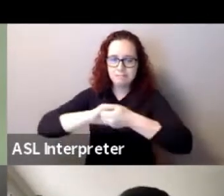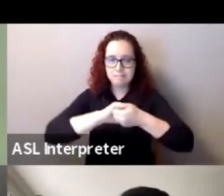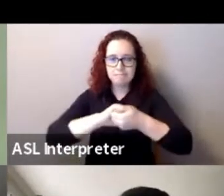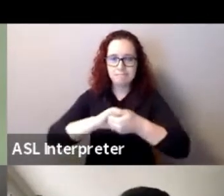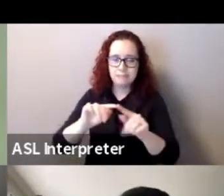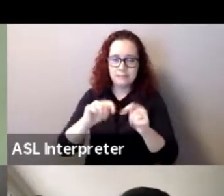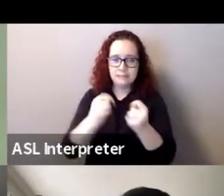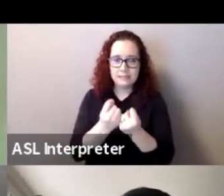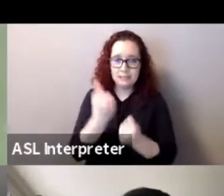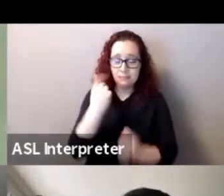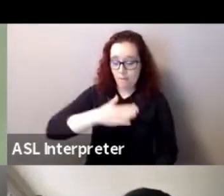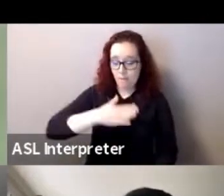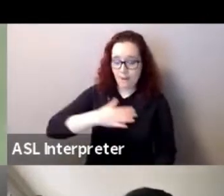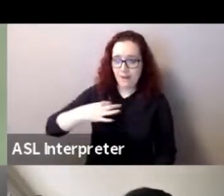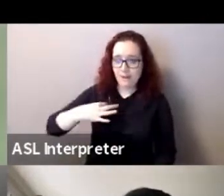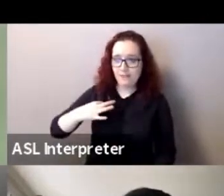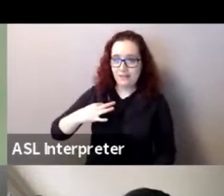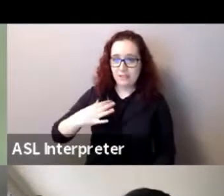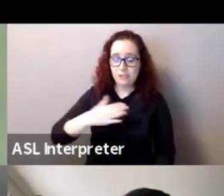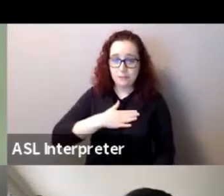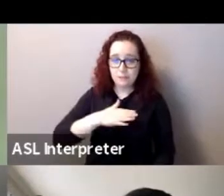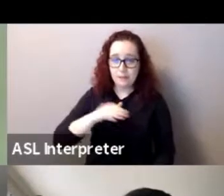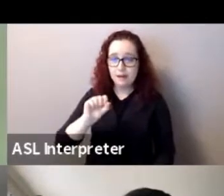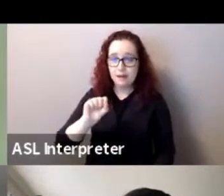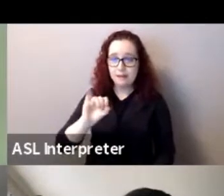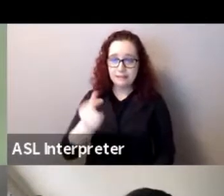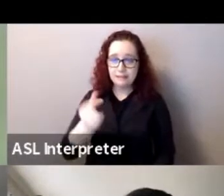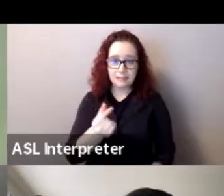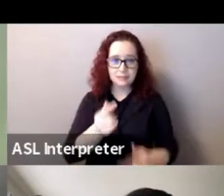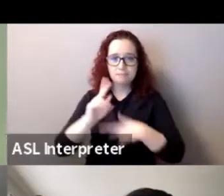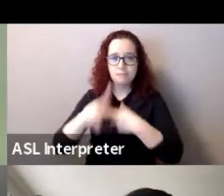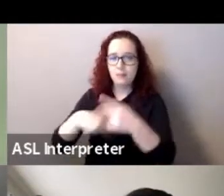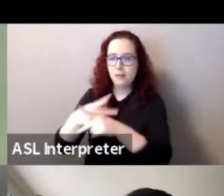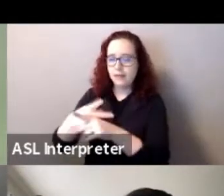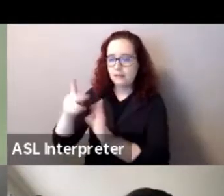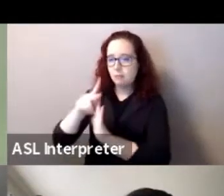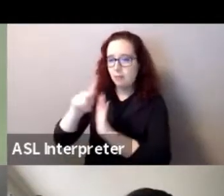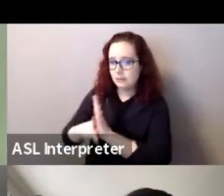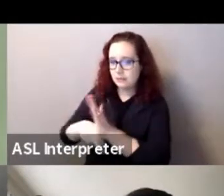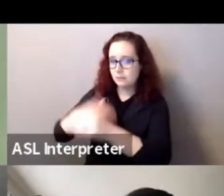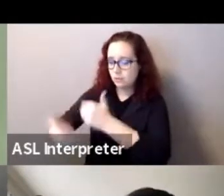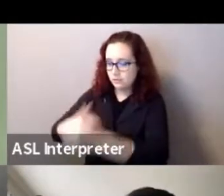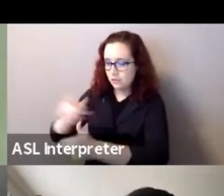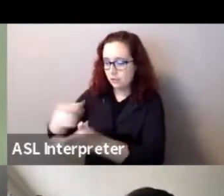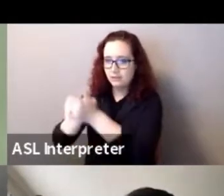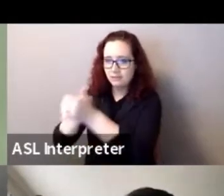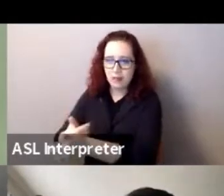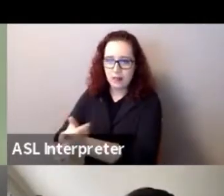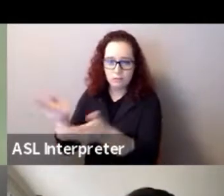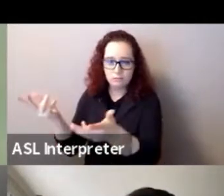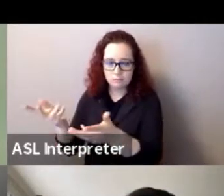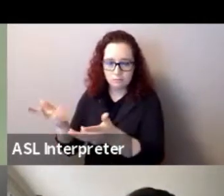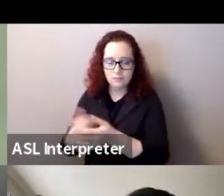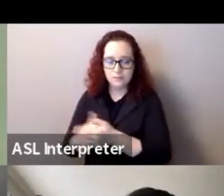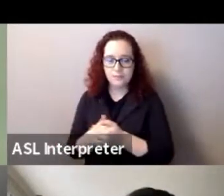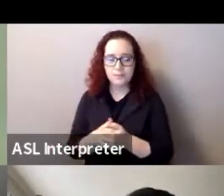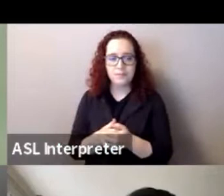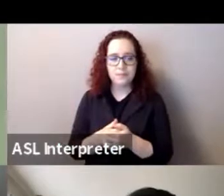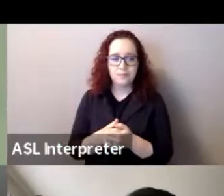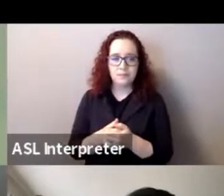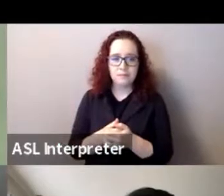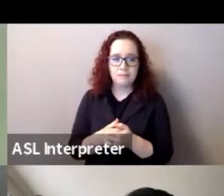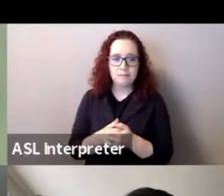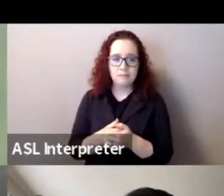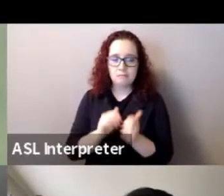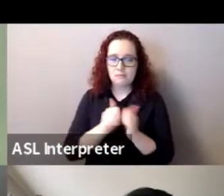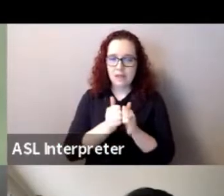my volunteers in my SIG? What kind of policies and procedures do I need to follow? And how do I